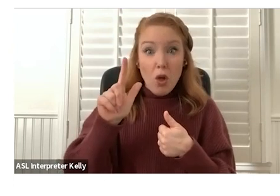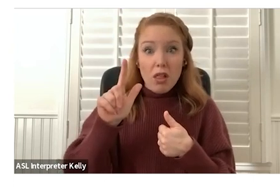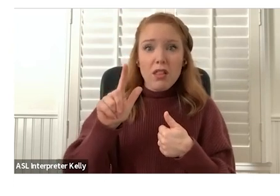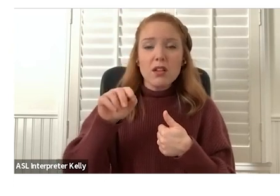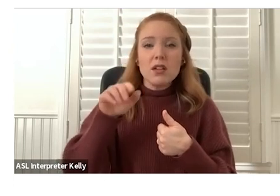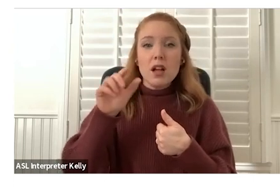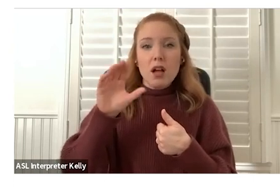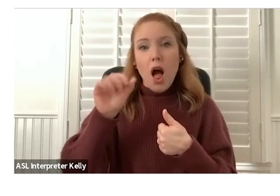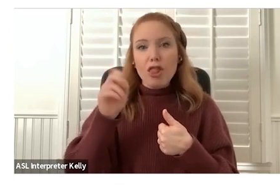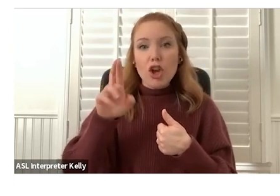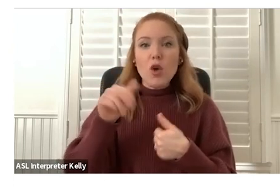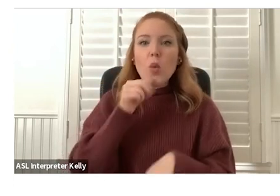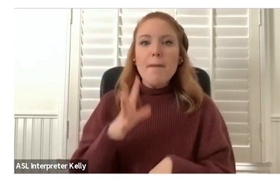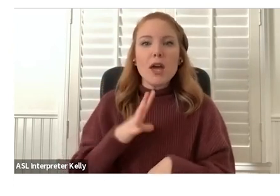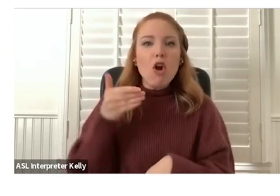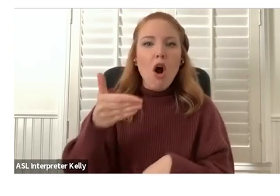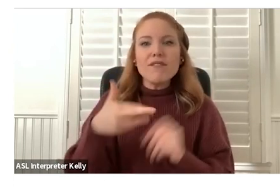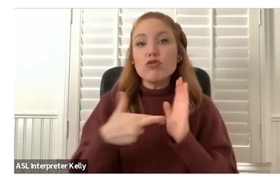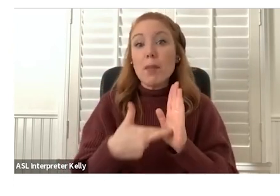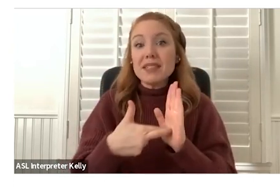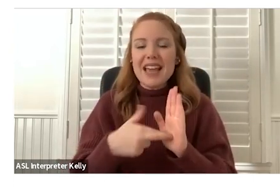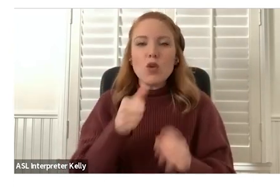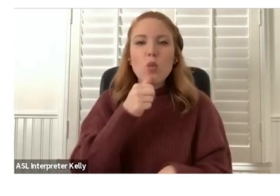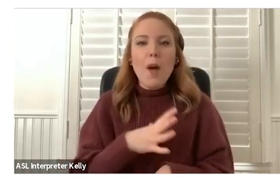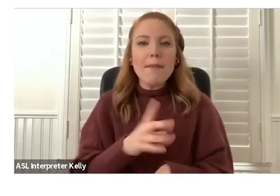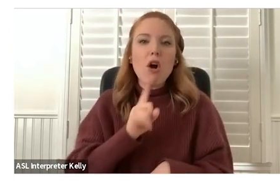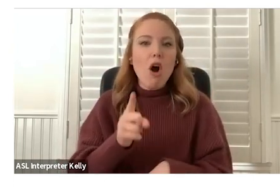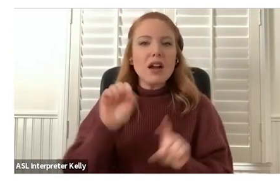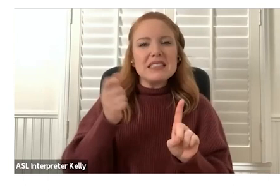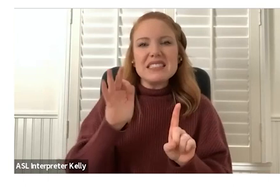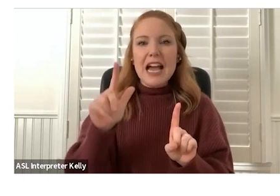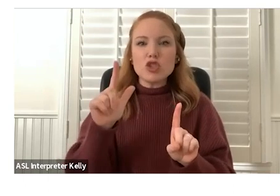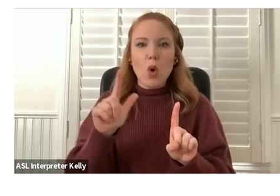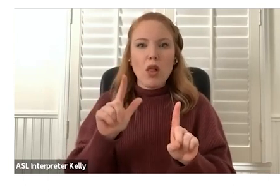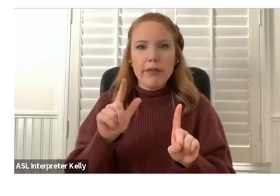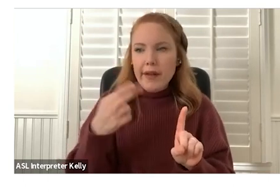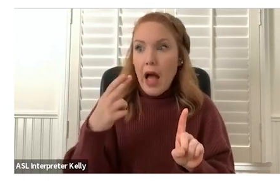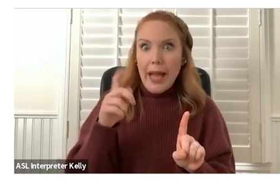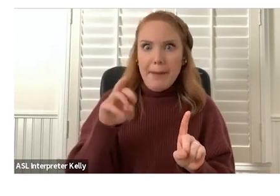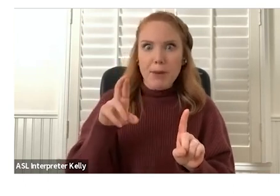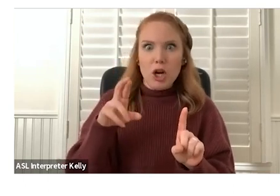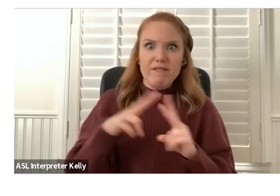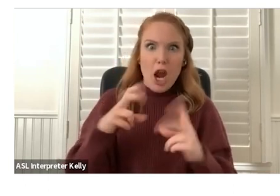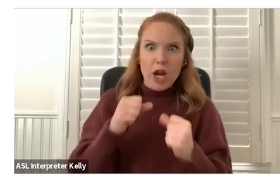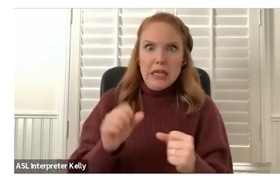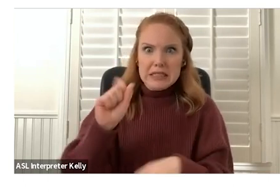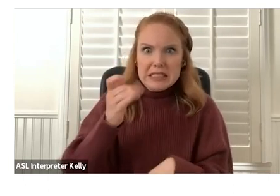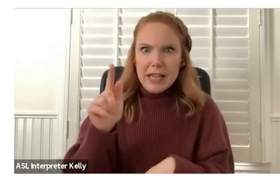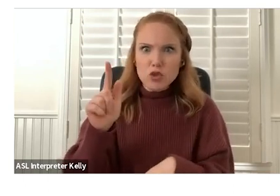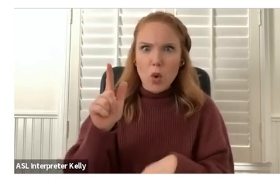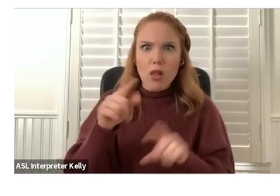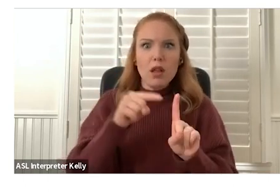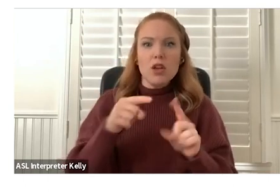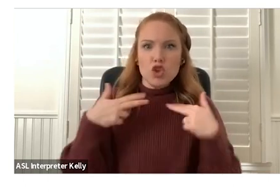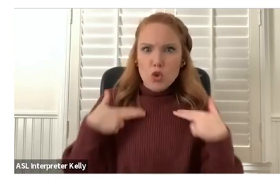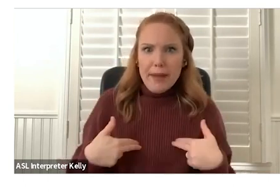that. And there was always the positionality of the viewer of these paintings as someone who is interrupting a